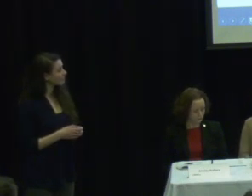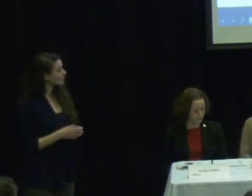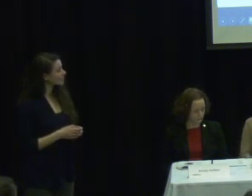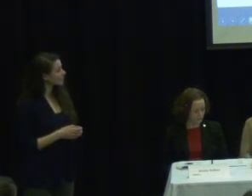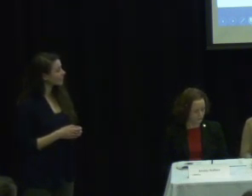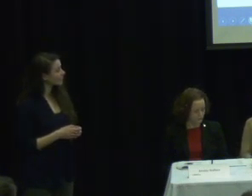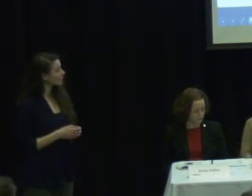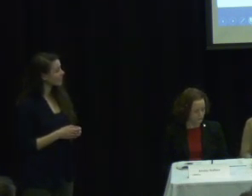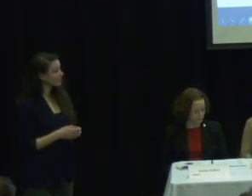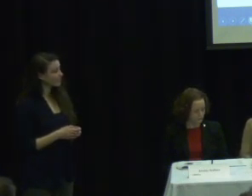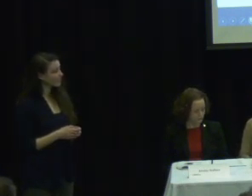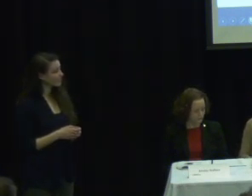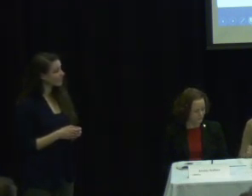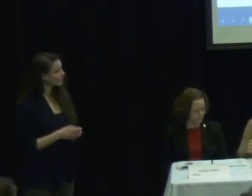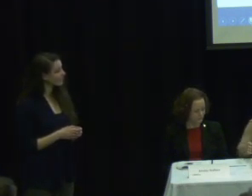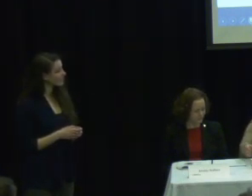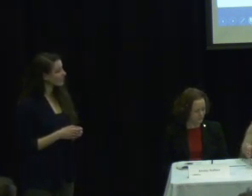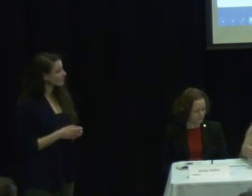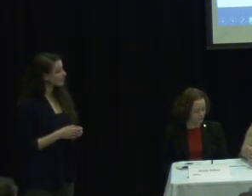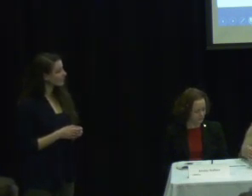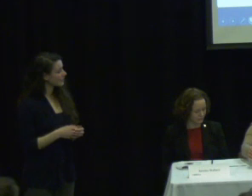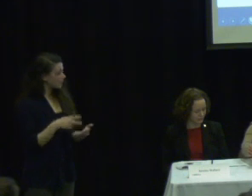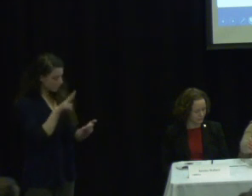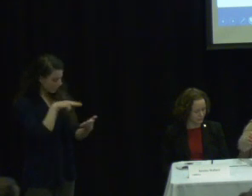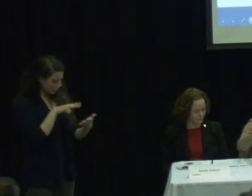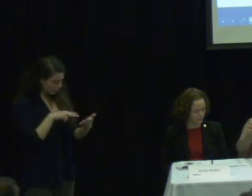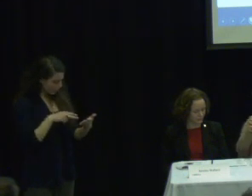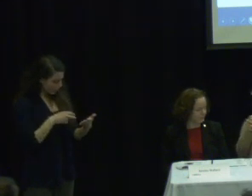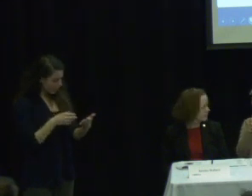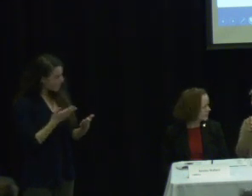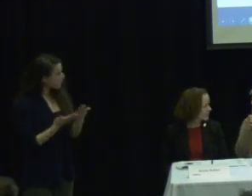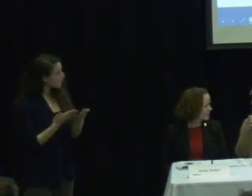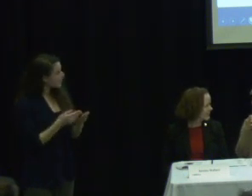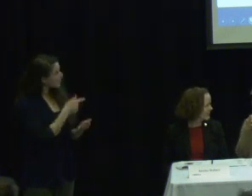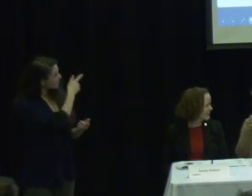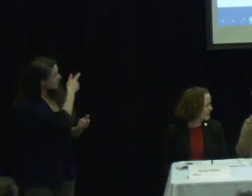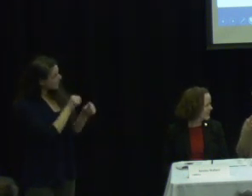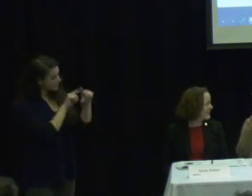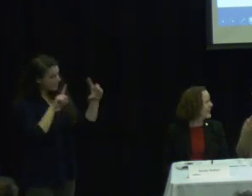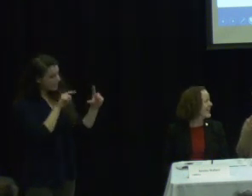like a little background context if I'm going to talk about enrollment. So maybe you can go to slides